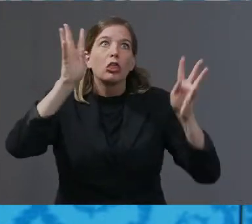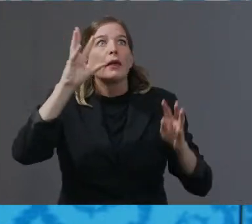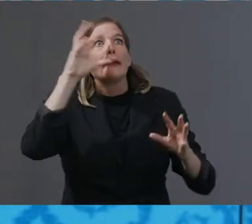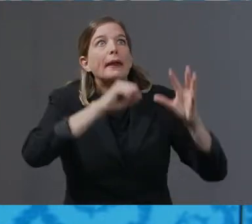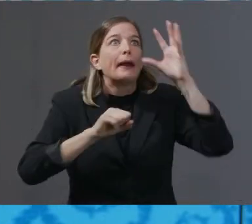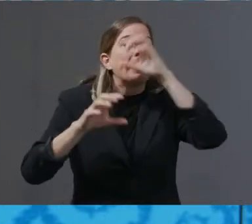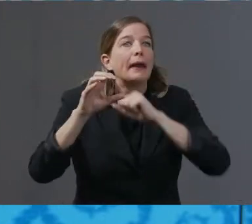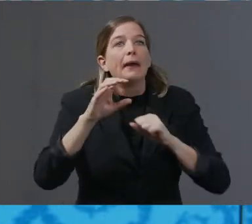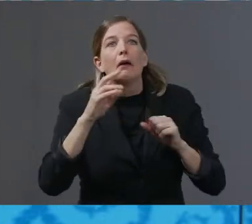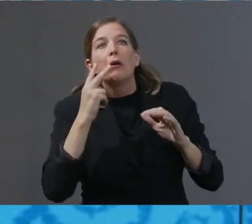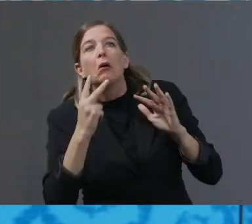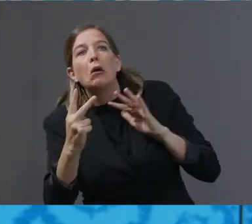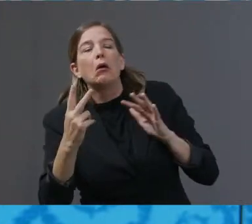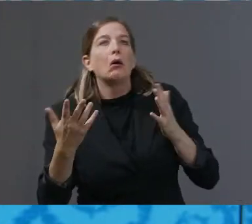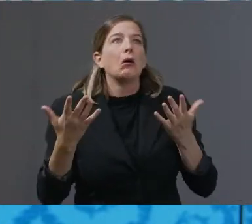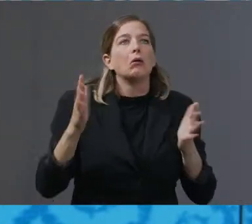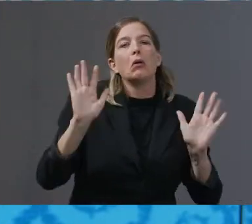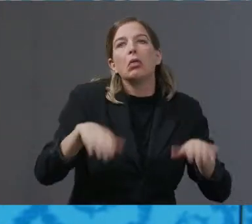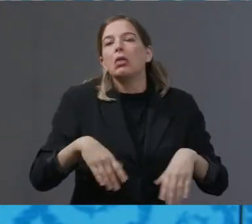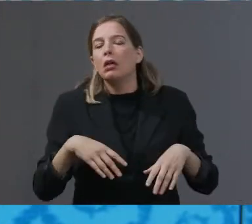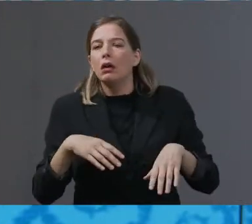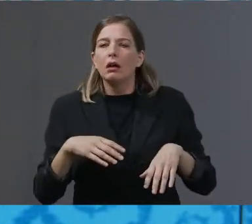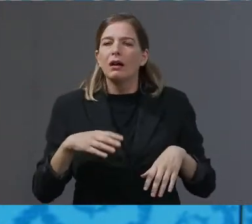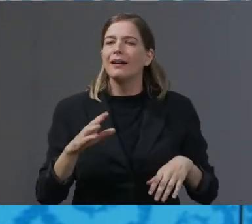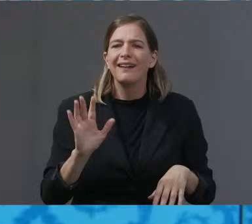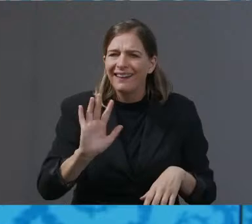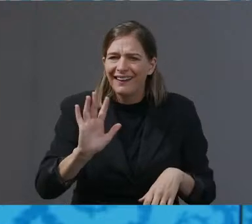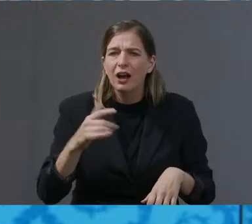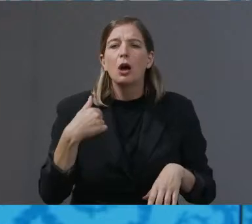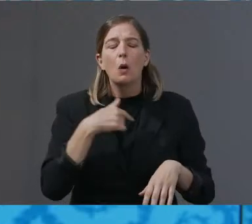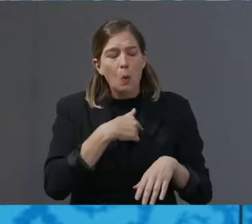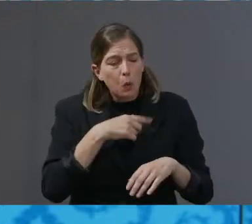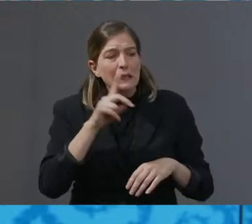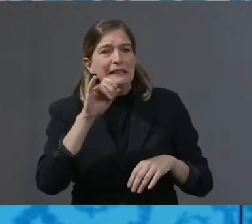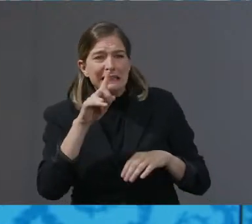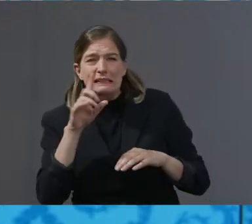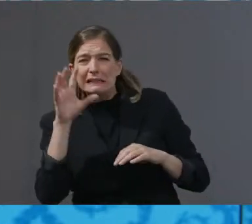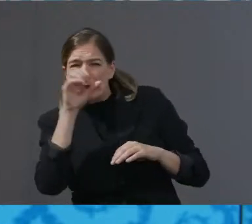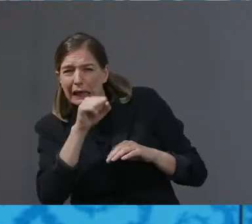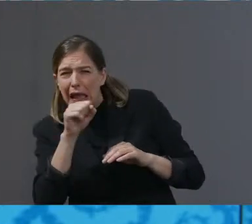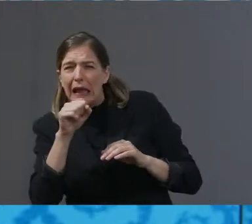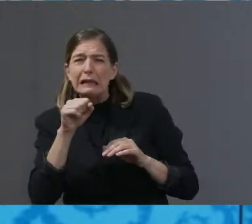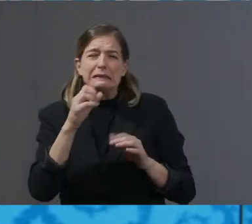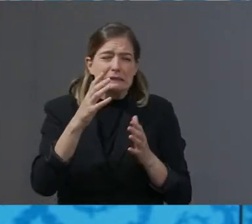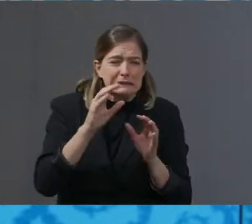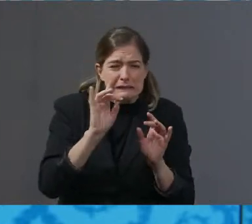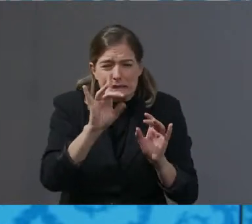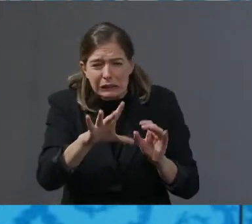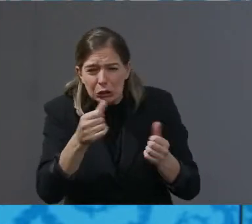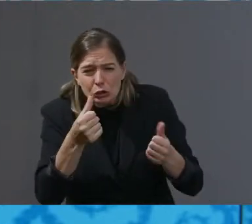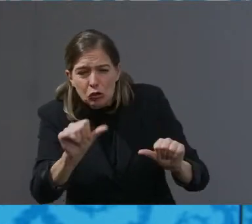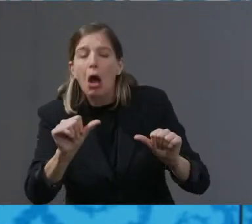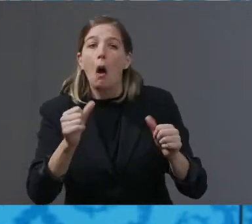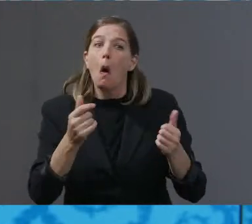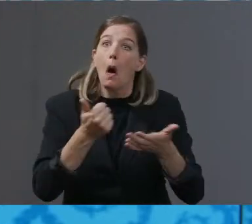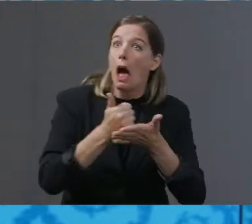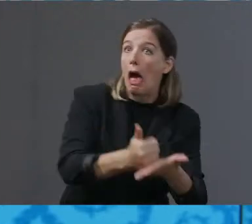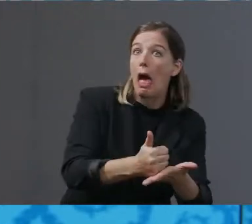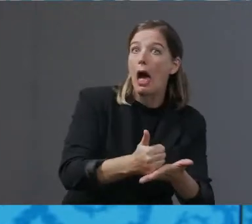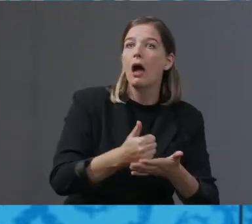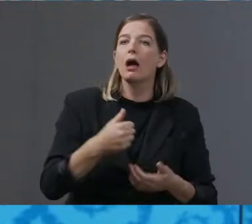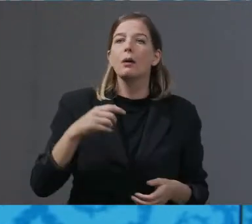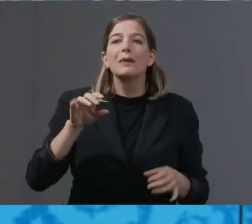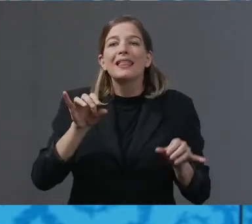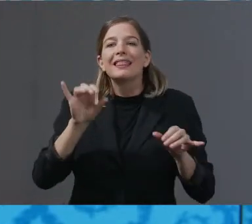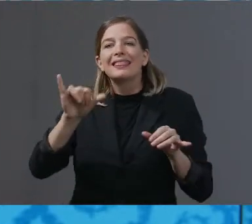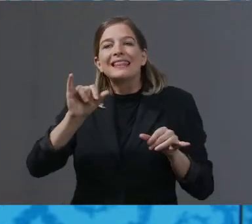We've had some successes in the state of Arizona. We've seen where we've gone around the stay-at-home order, where our positivity